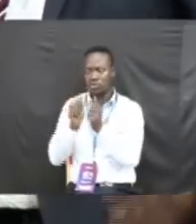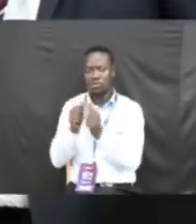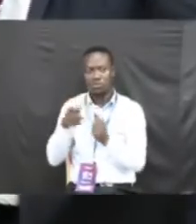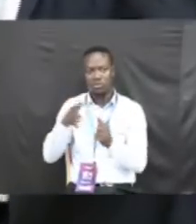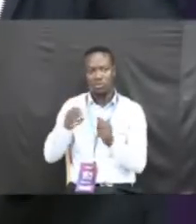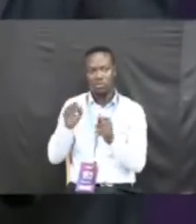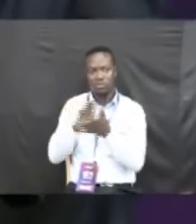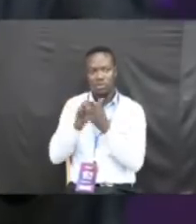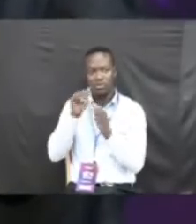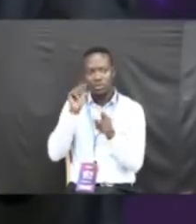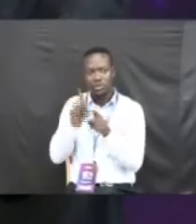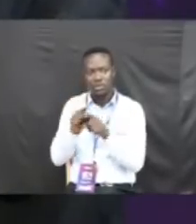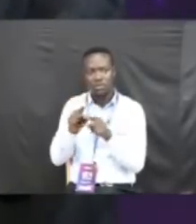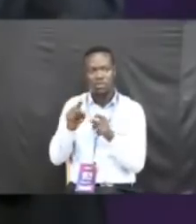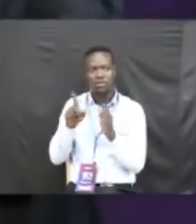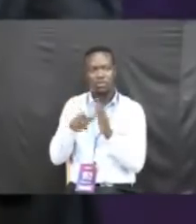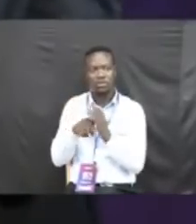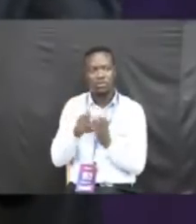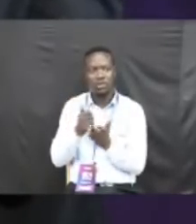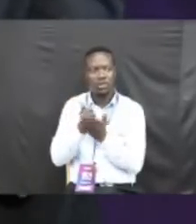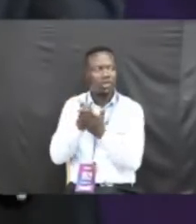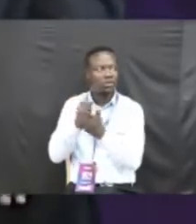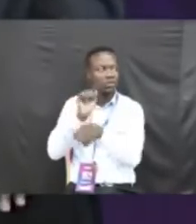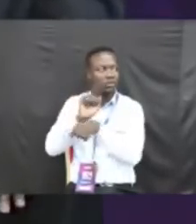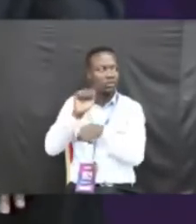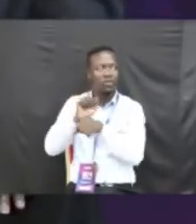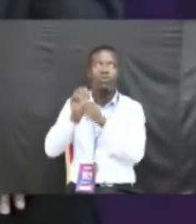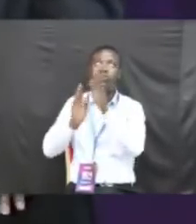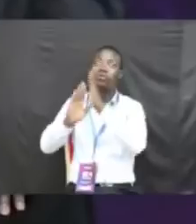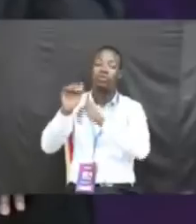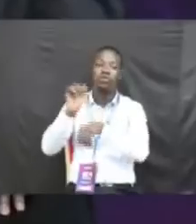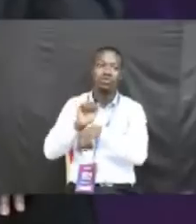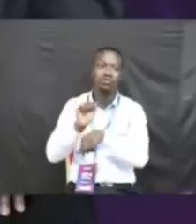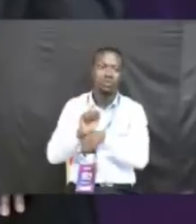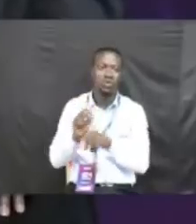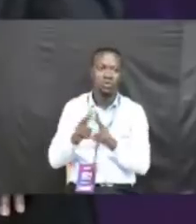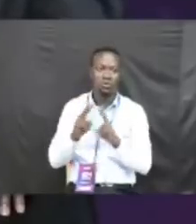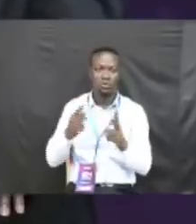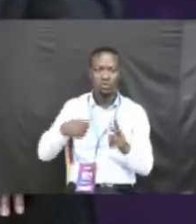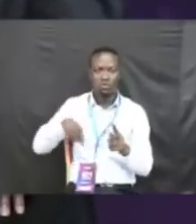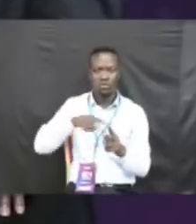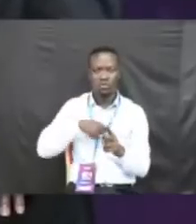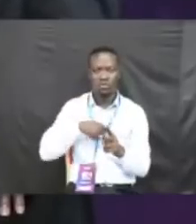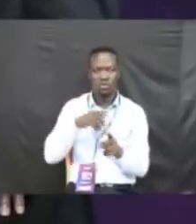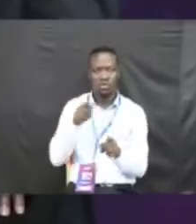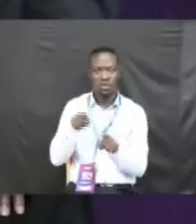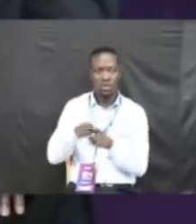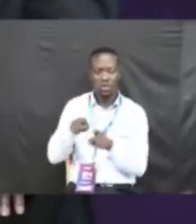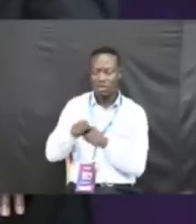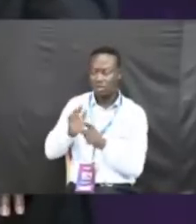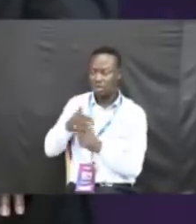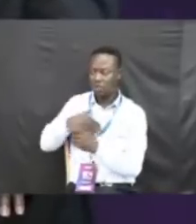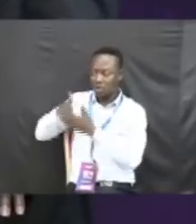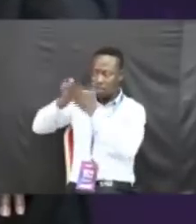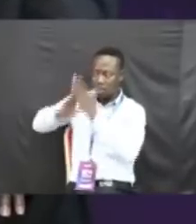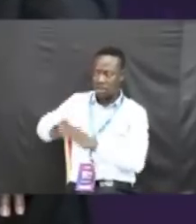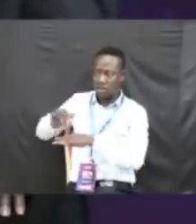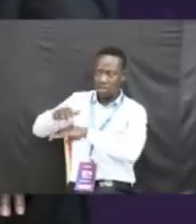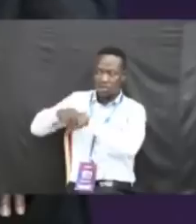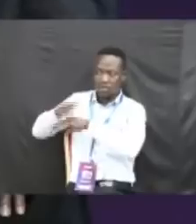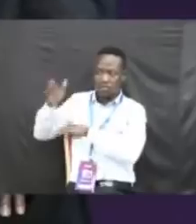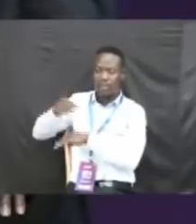sister denomination towards the advancement of God's kingdom. And so therefore, on behalf of our general superintendent,